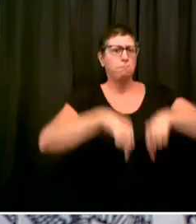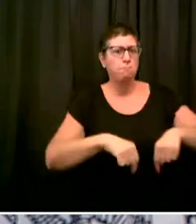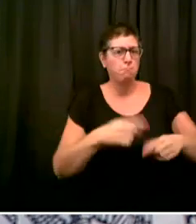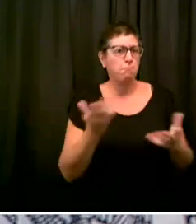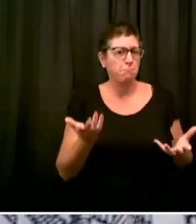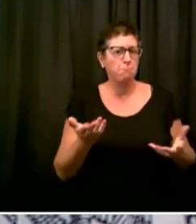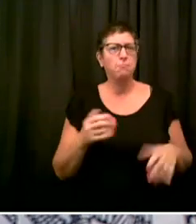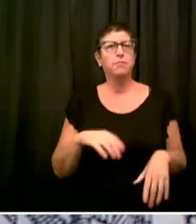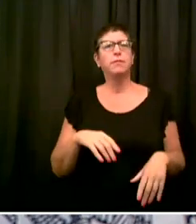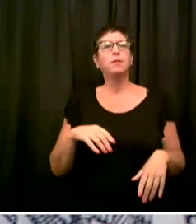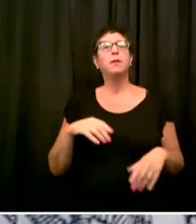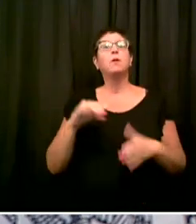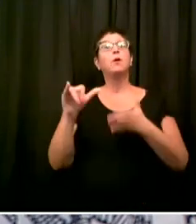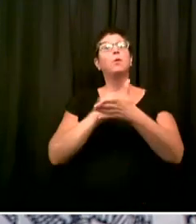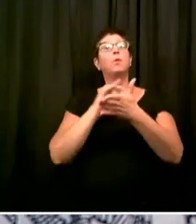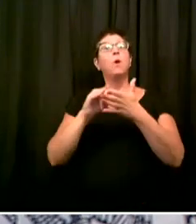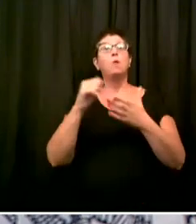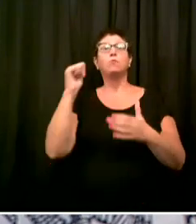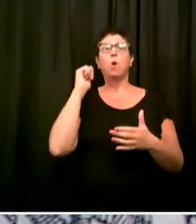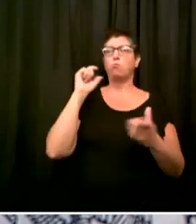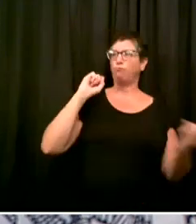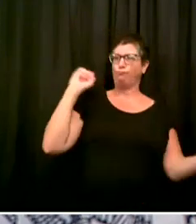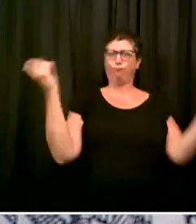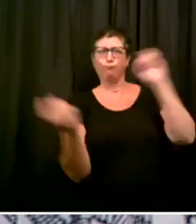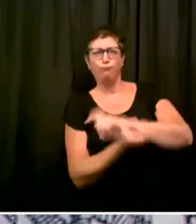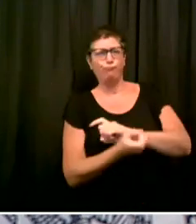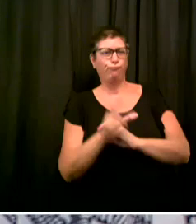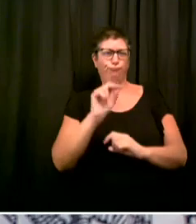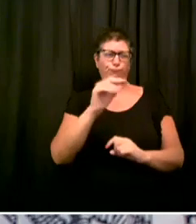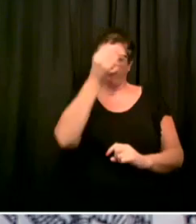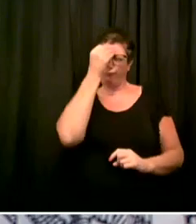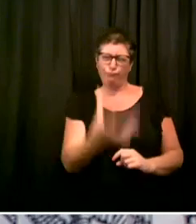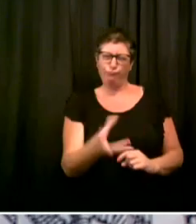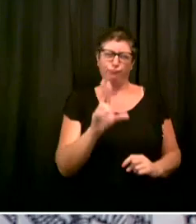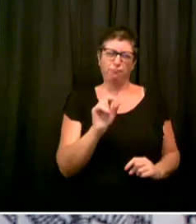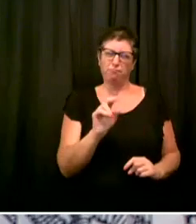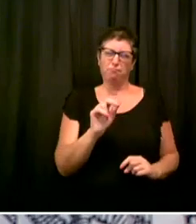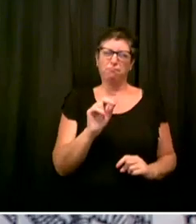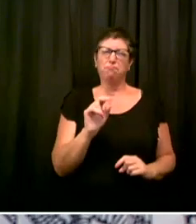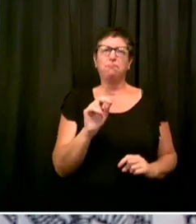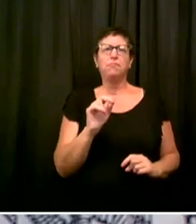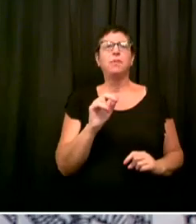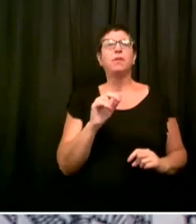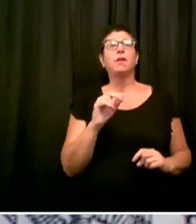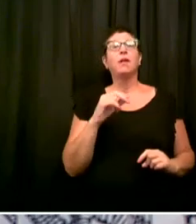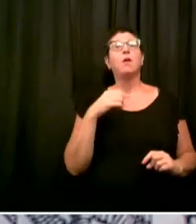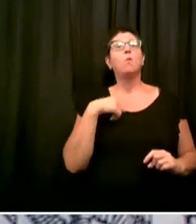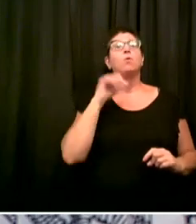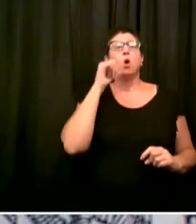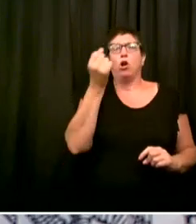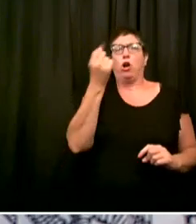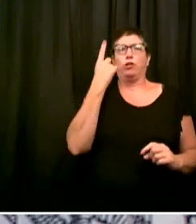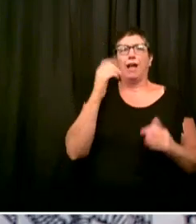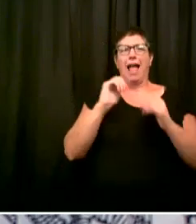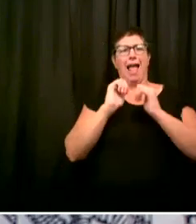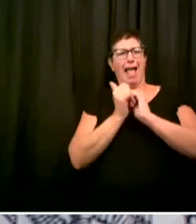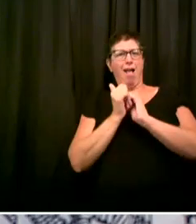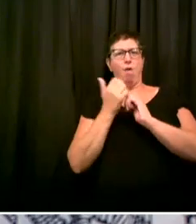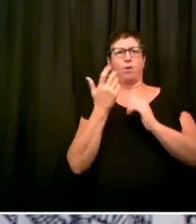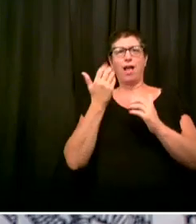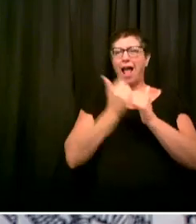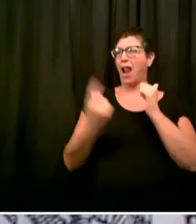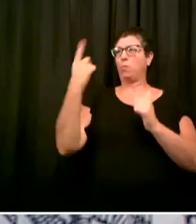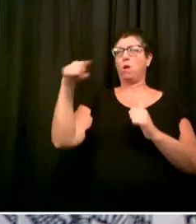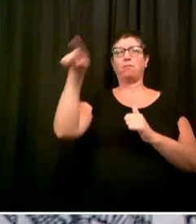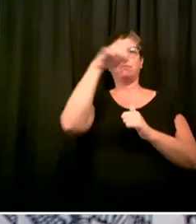So I don't understand, honestly, how any New Yorker can participate in the discussion